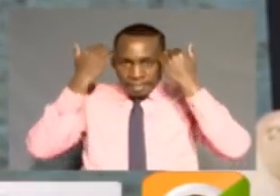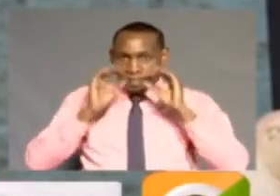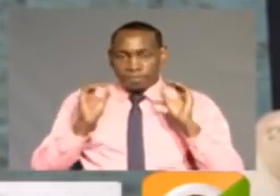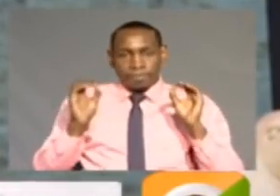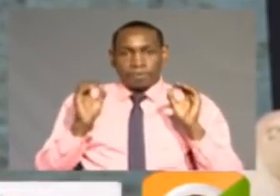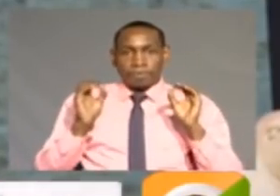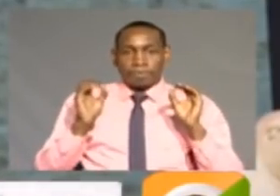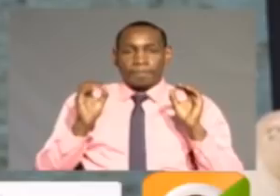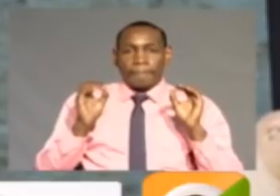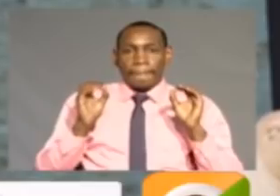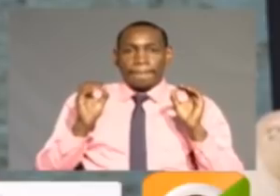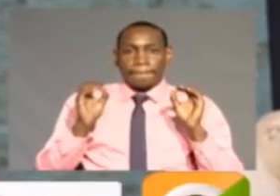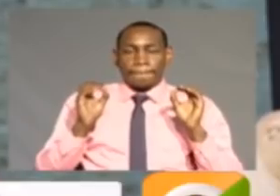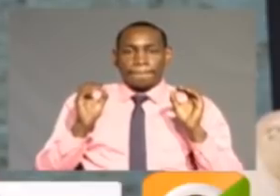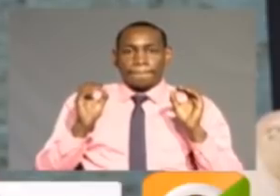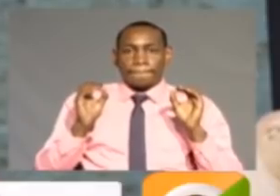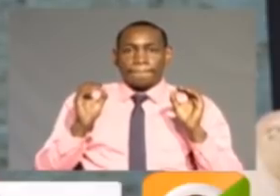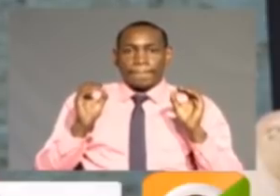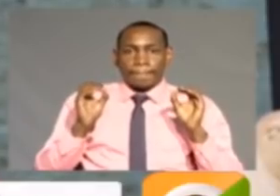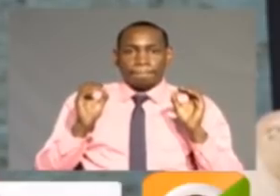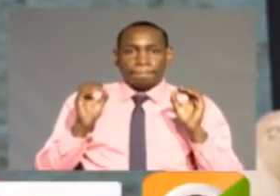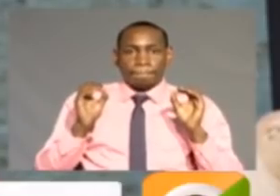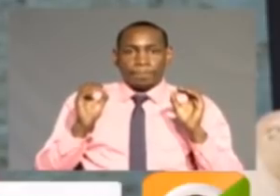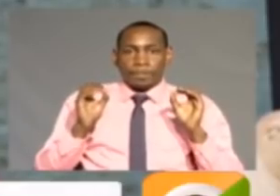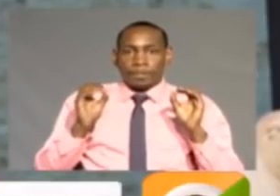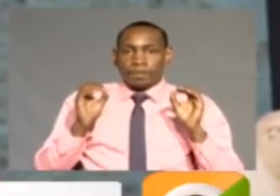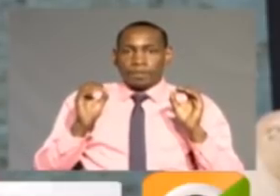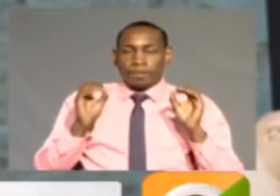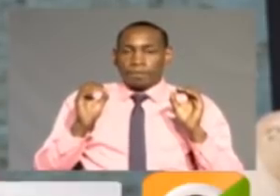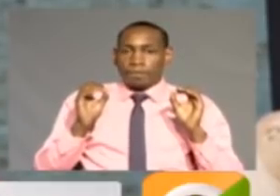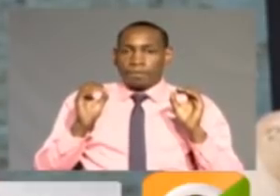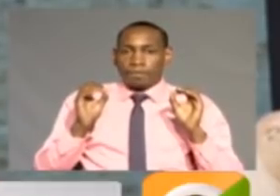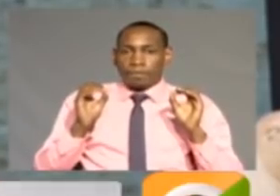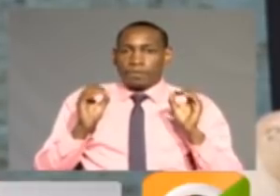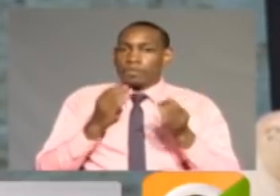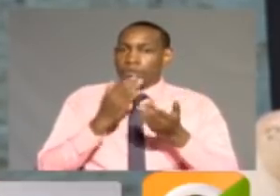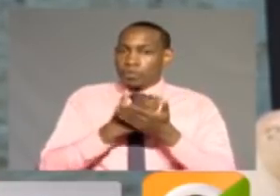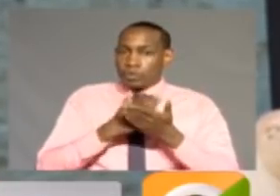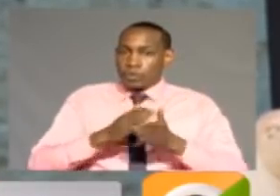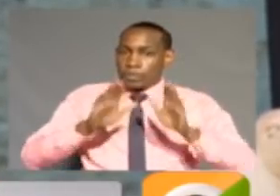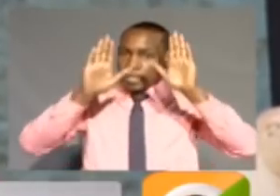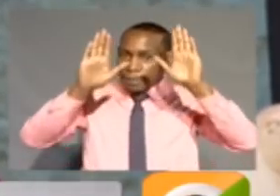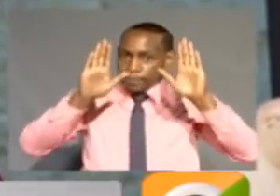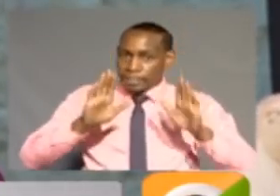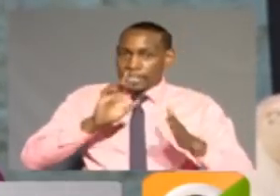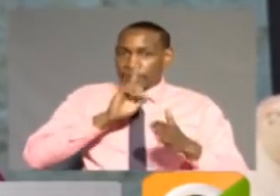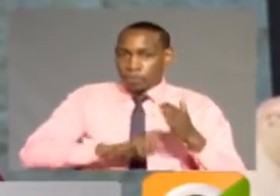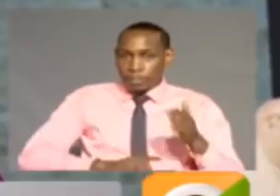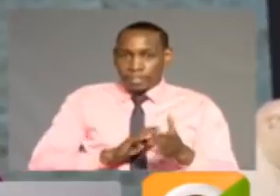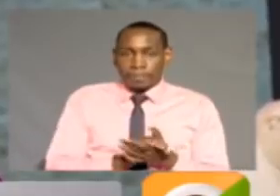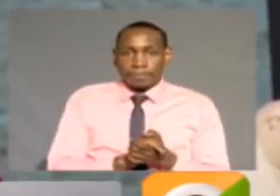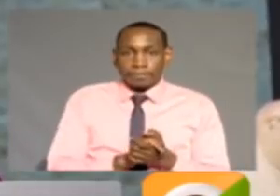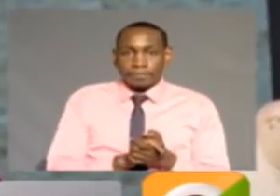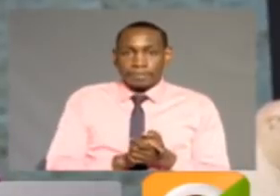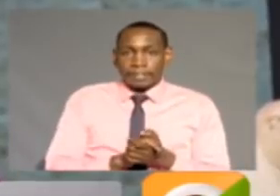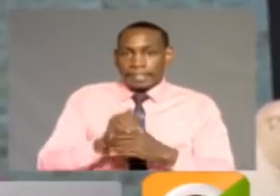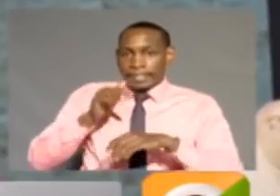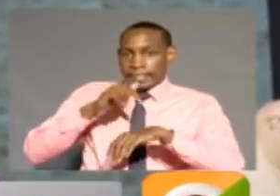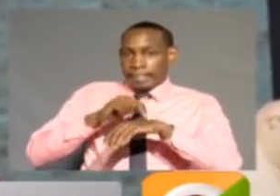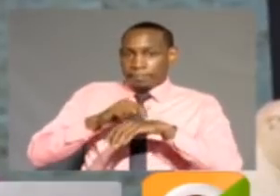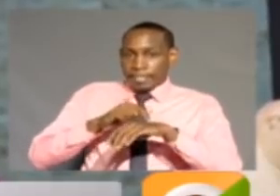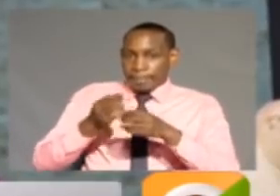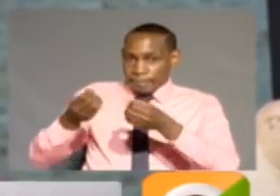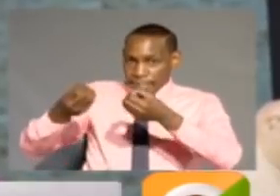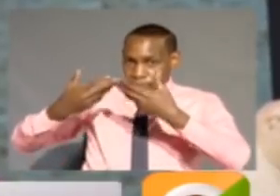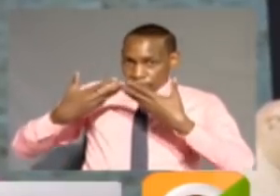I'm thinking about. It's very critical. It's very important when this news